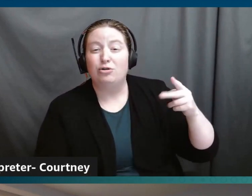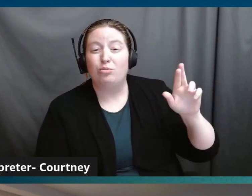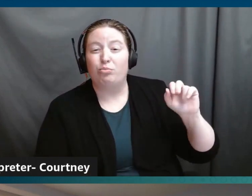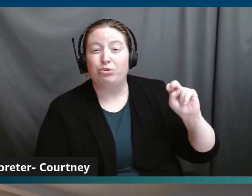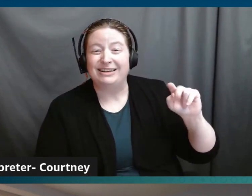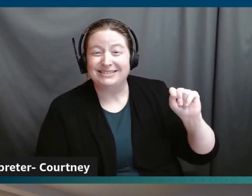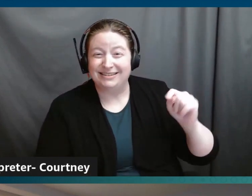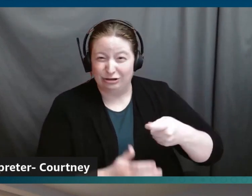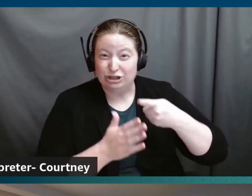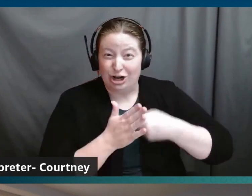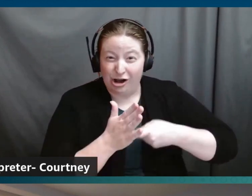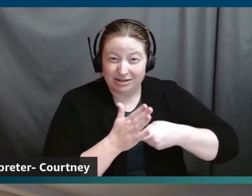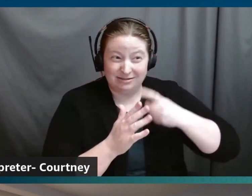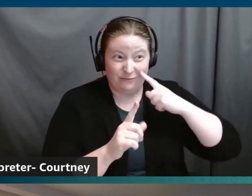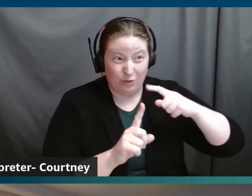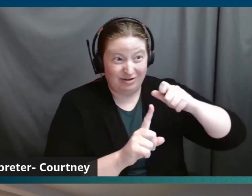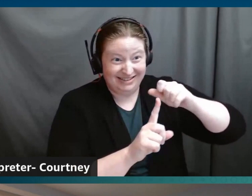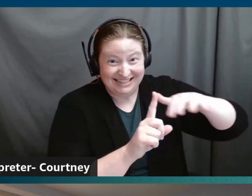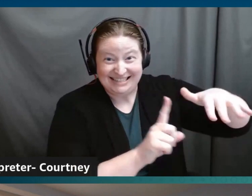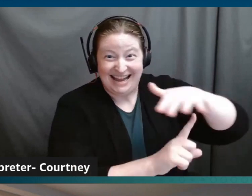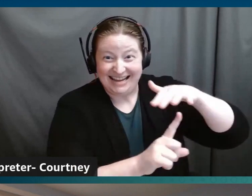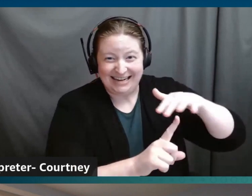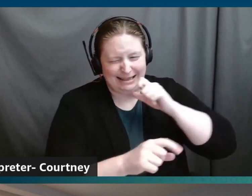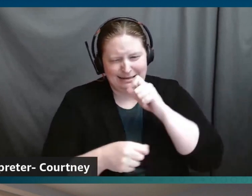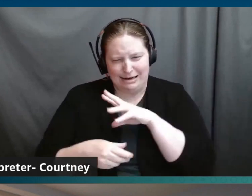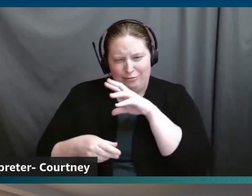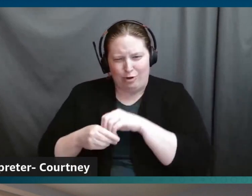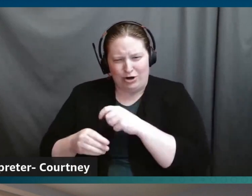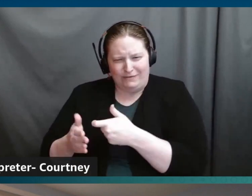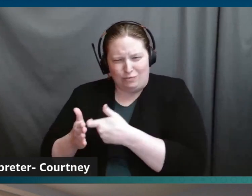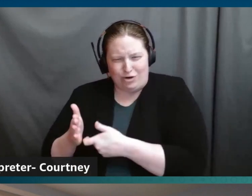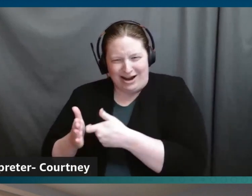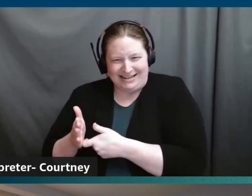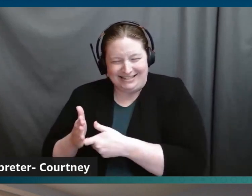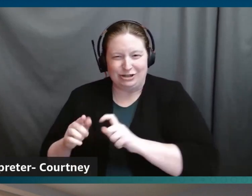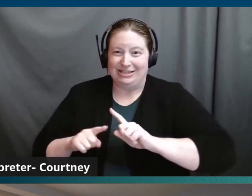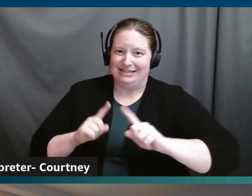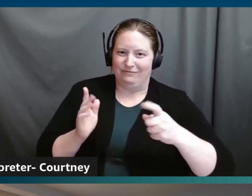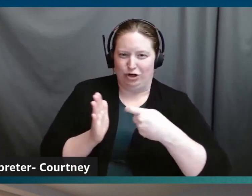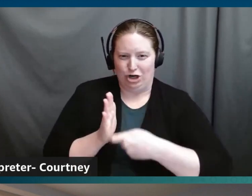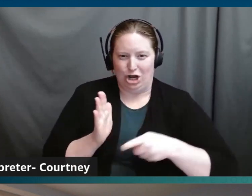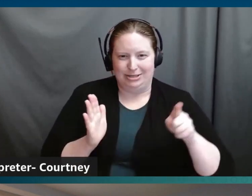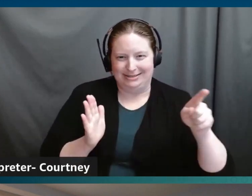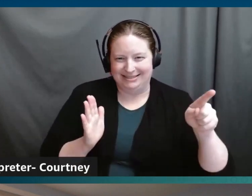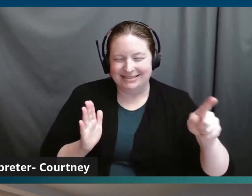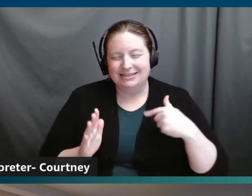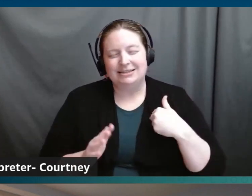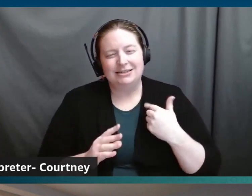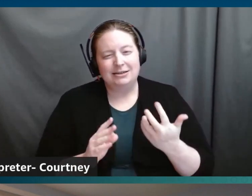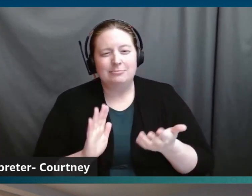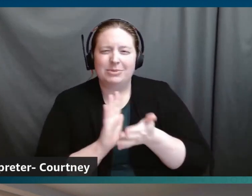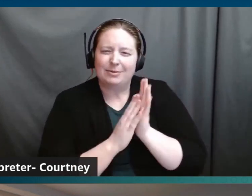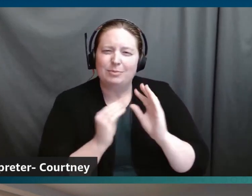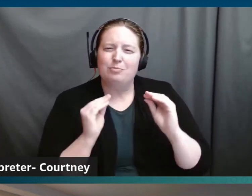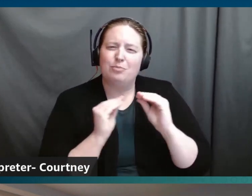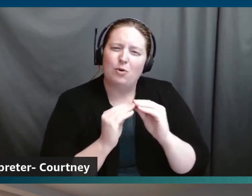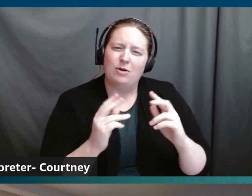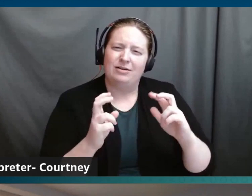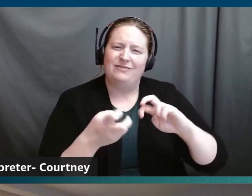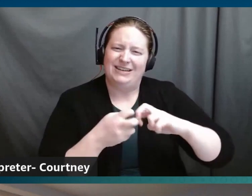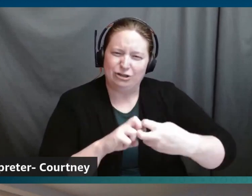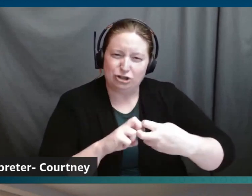not necessarily embedded in the price. And this is becoming more and more of an issue. So the idea of coming up with